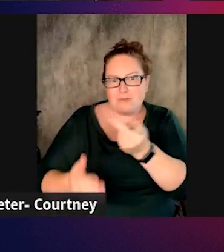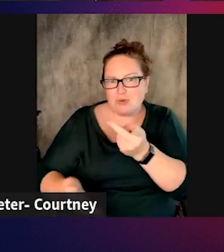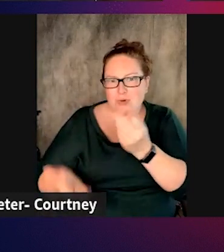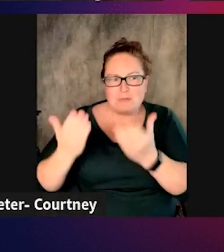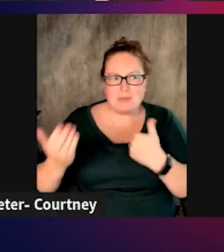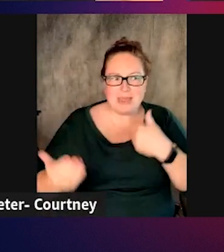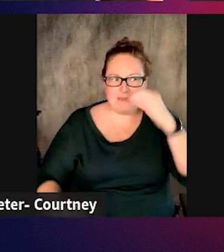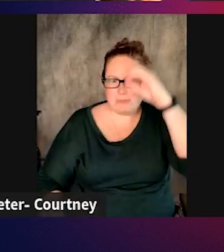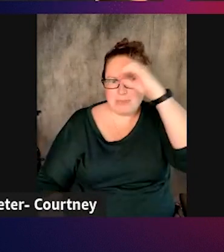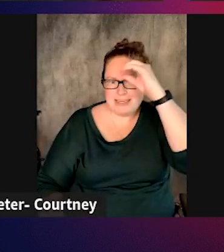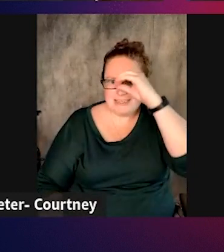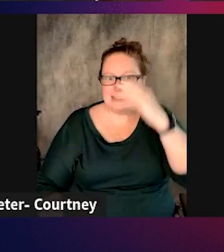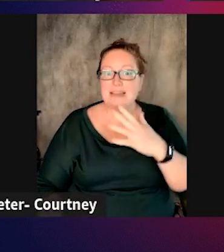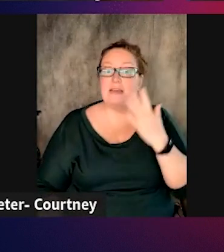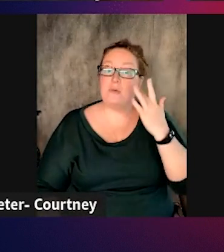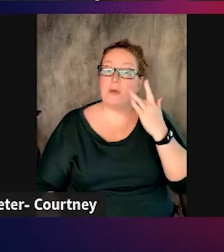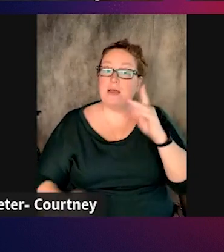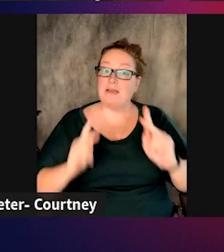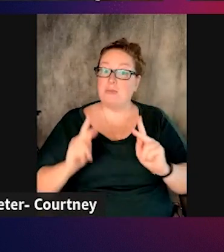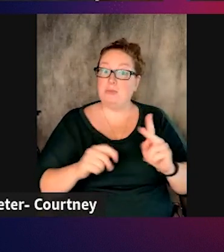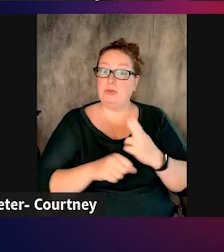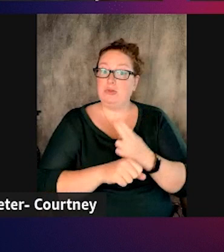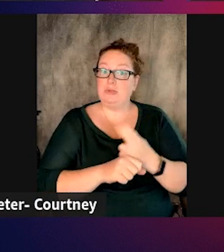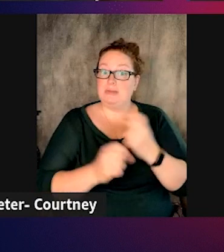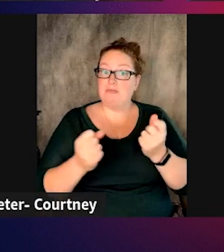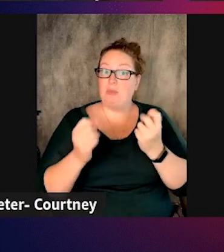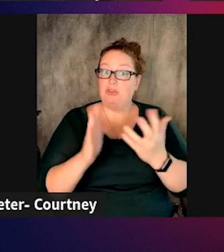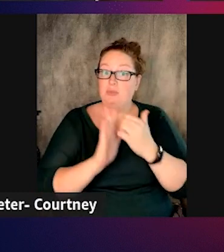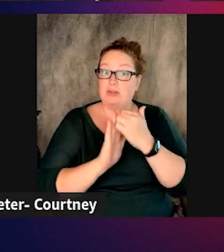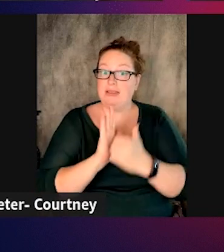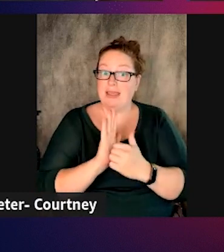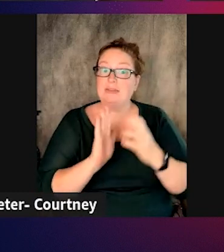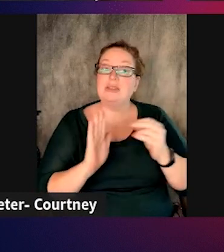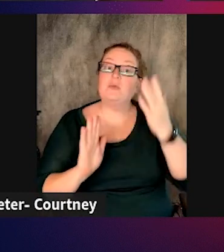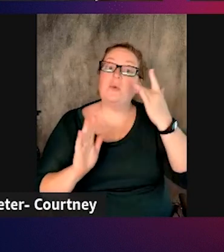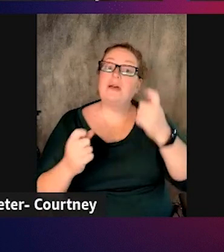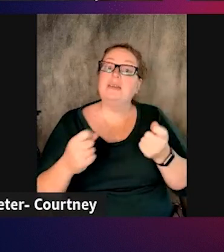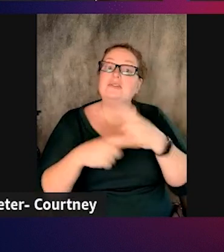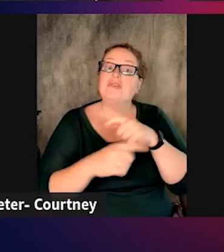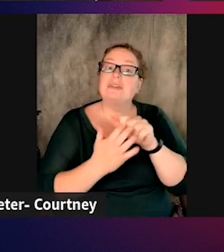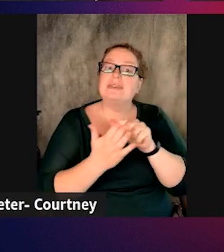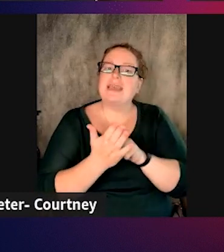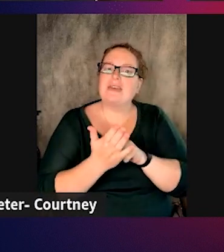this. Why are people using multiple accounts, and why is cross-account a thing?